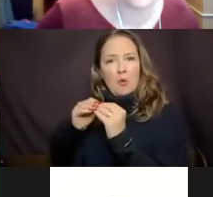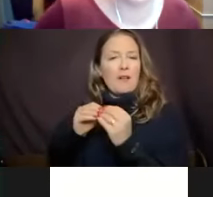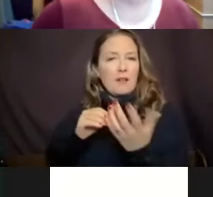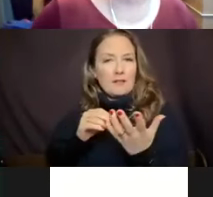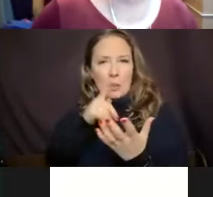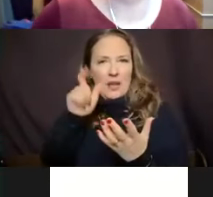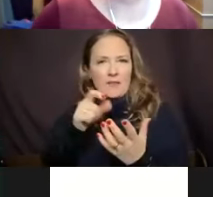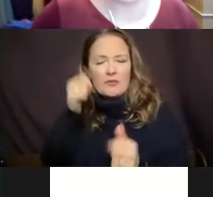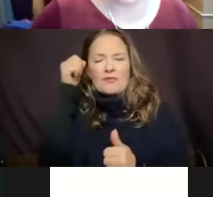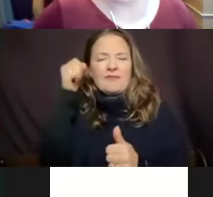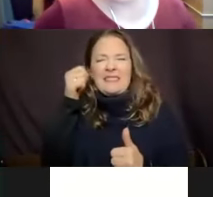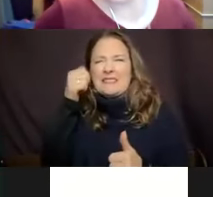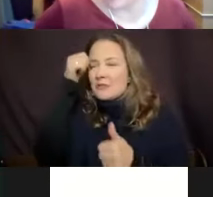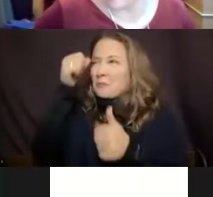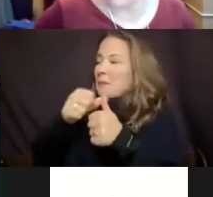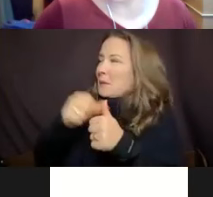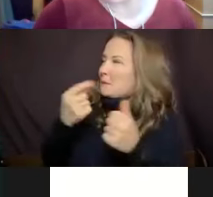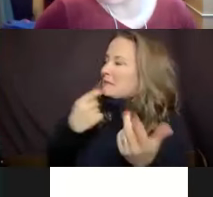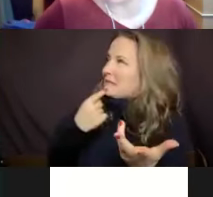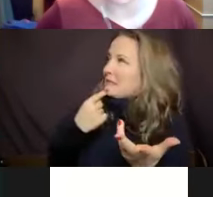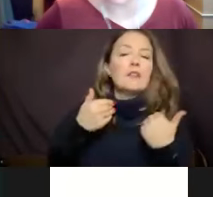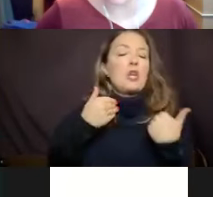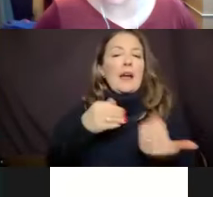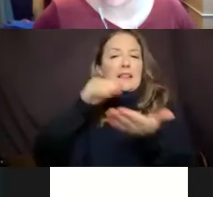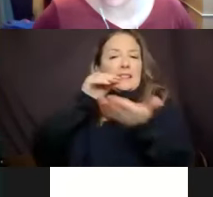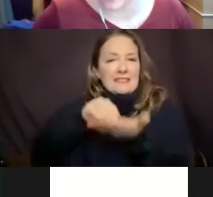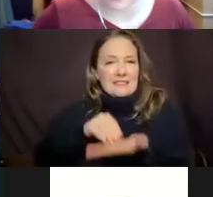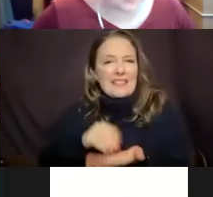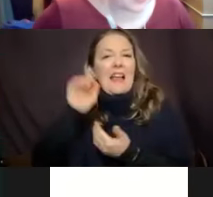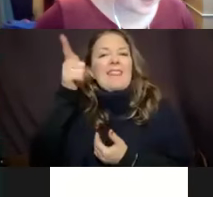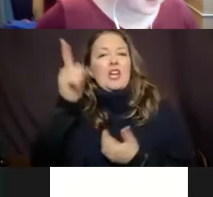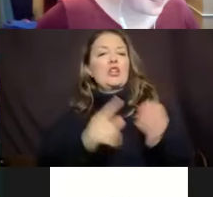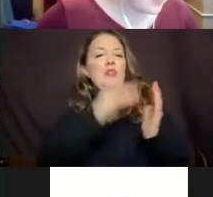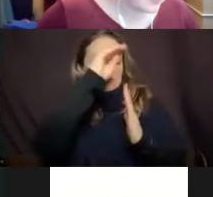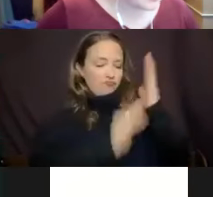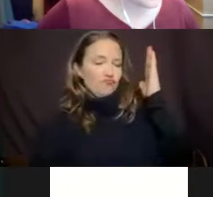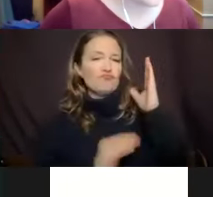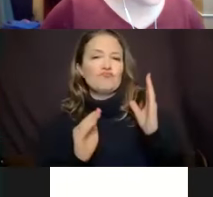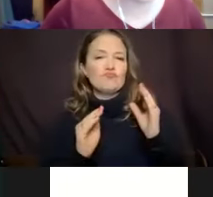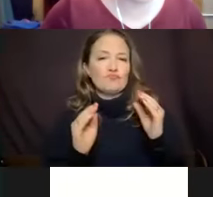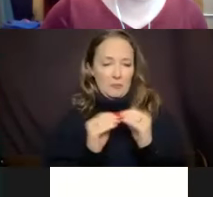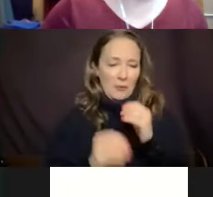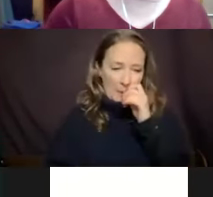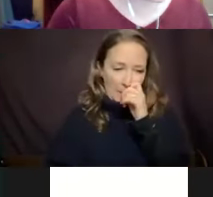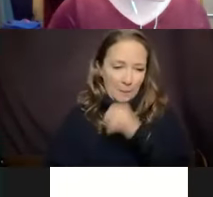say? Take those notes now, set yourself up for success later this evening.